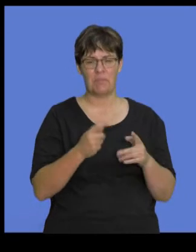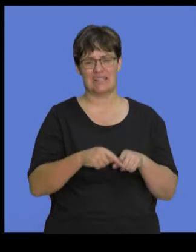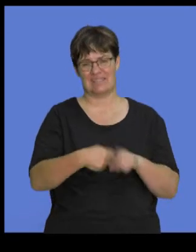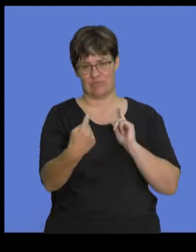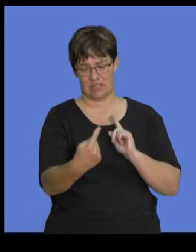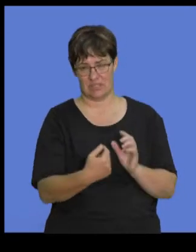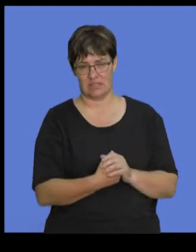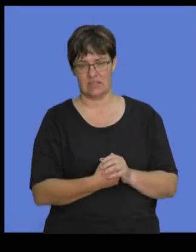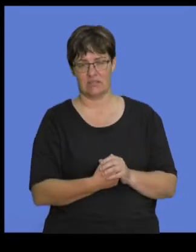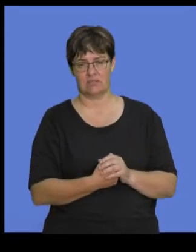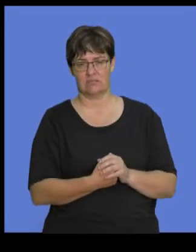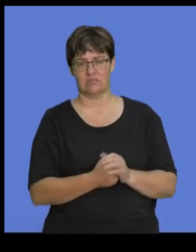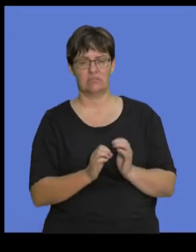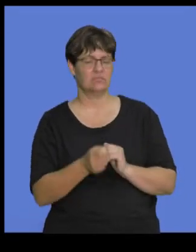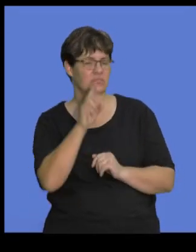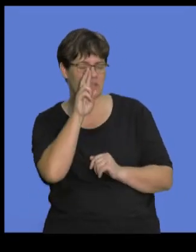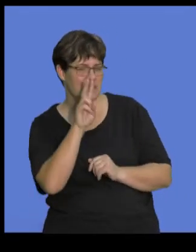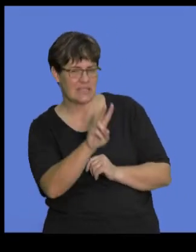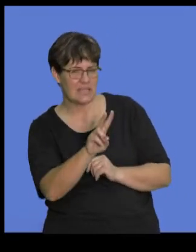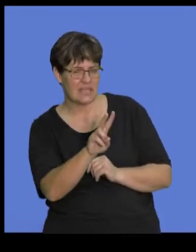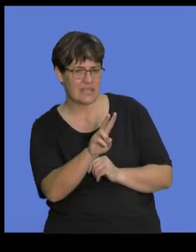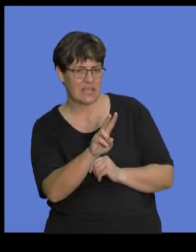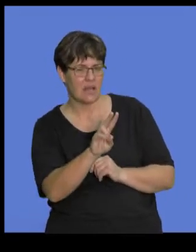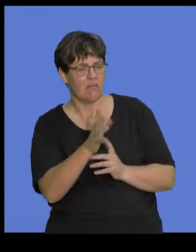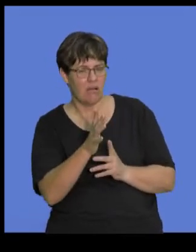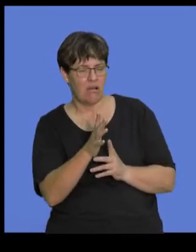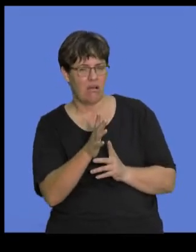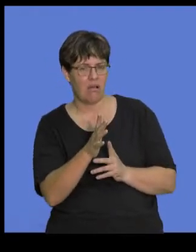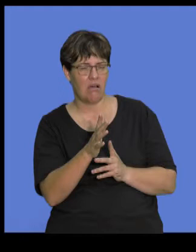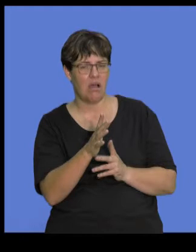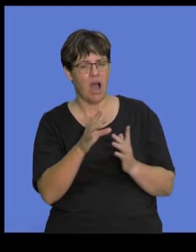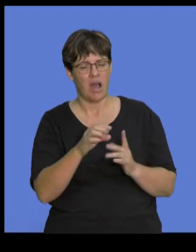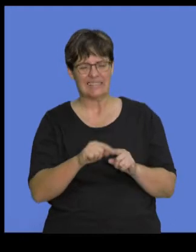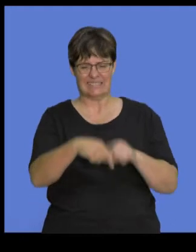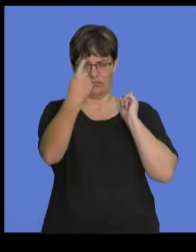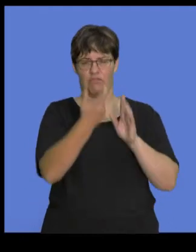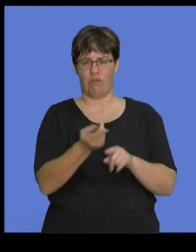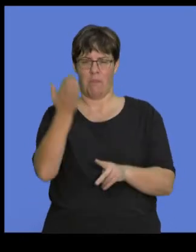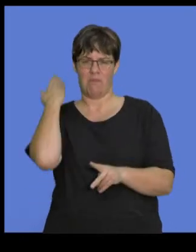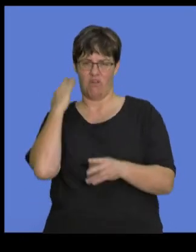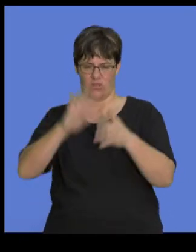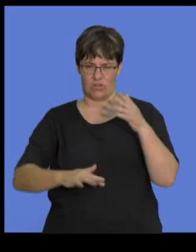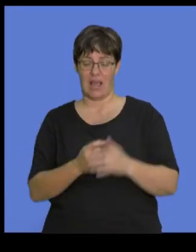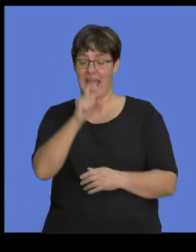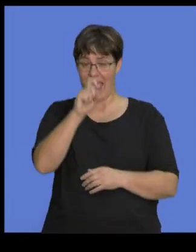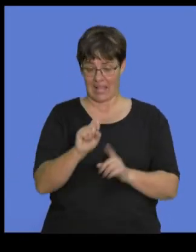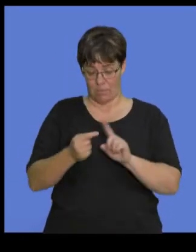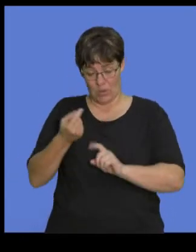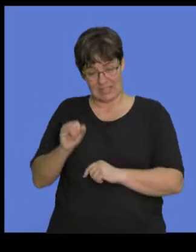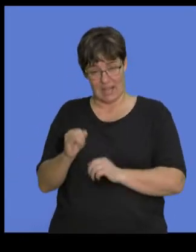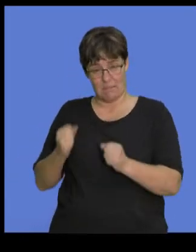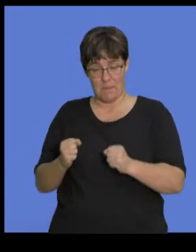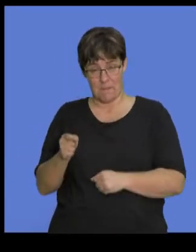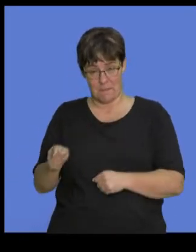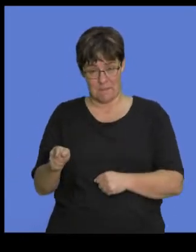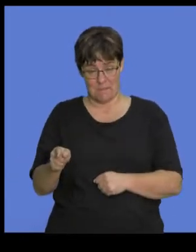something a little bit different. Okay, let's try and see what exactly and how unique is this scenario different from the previous one. X is still a